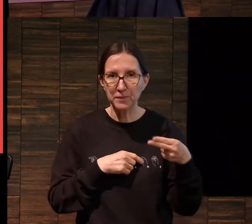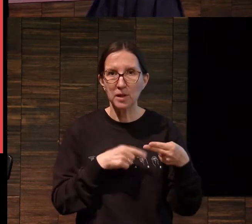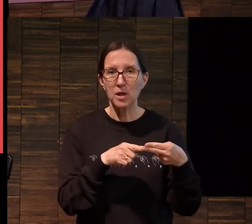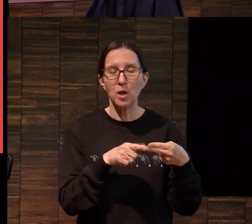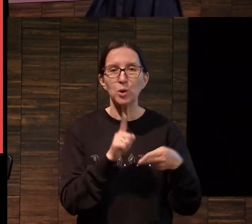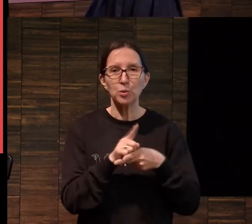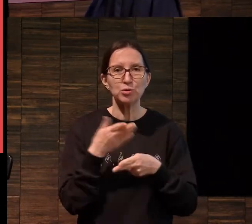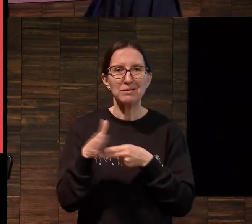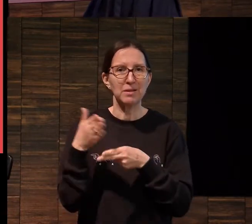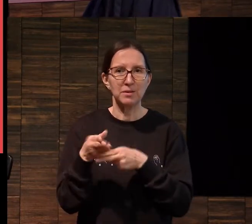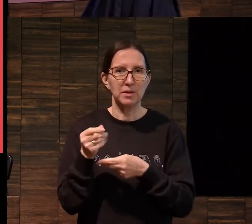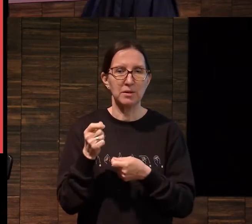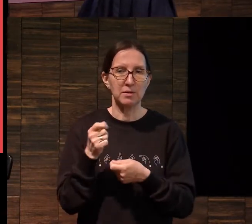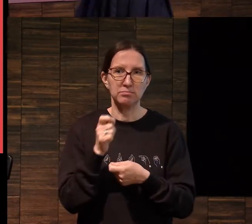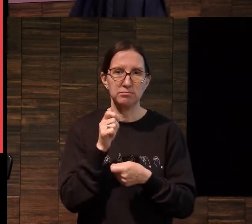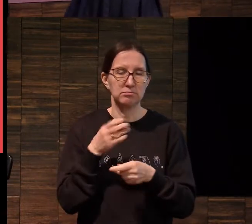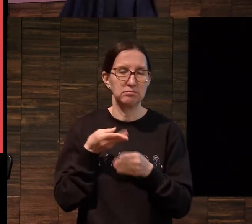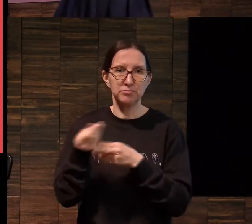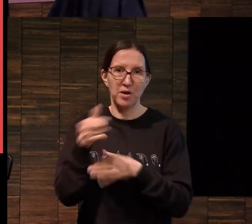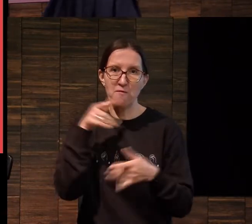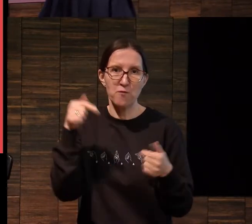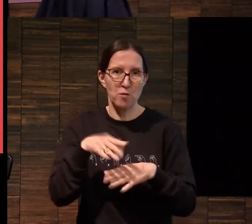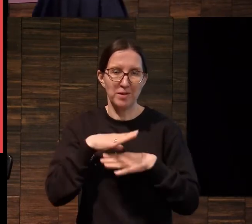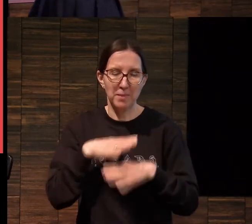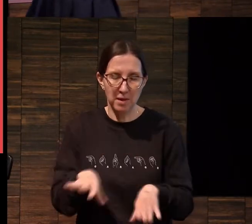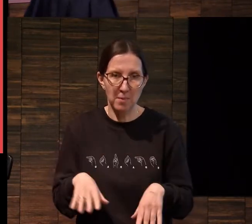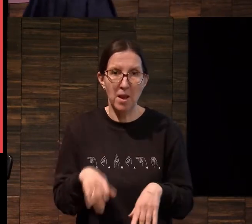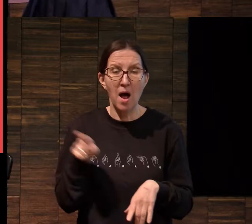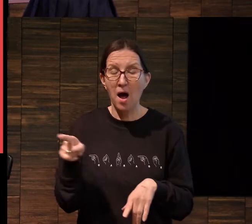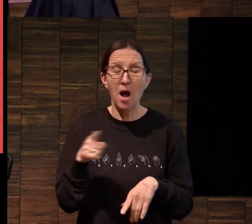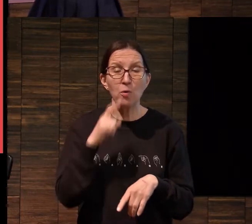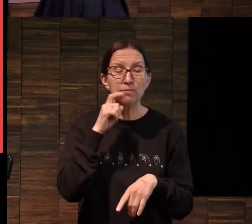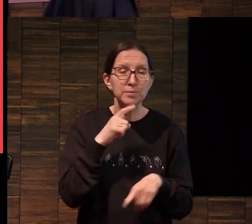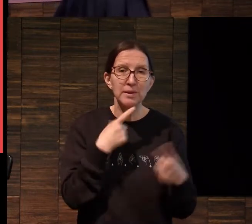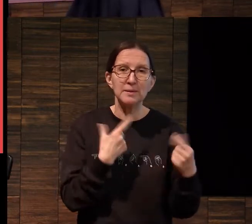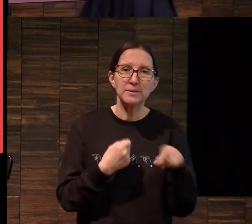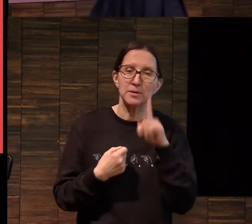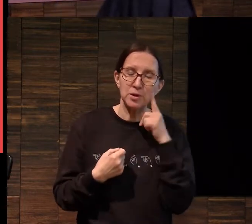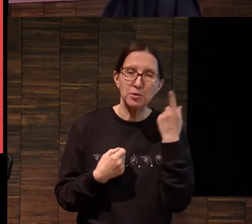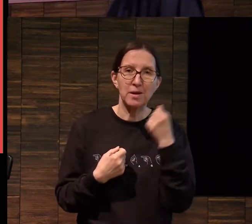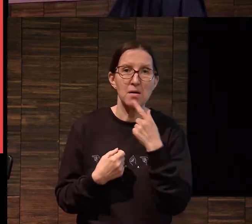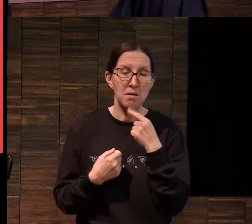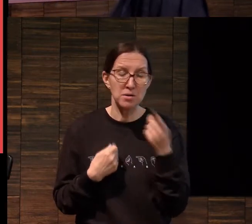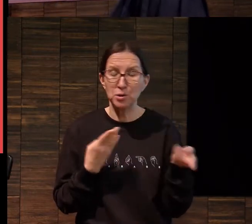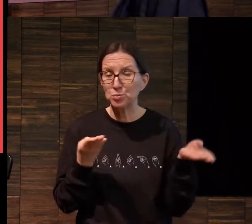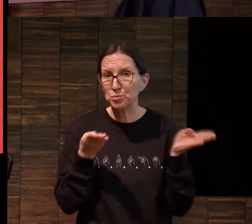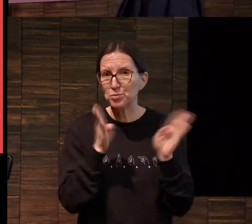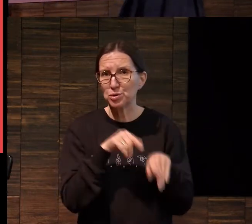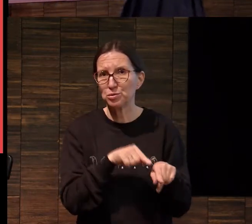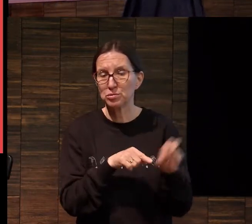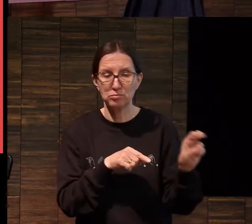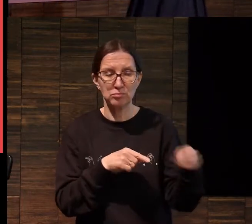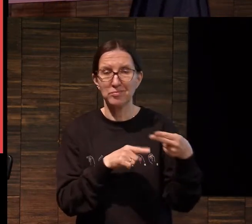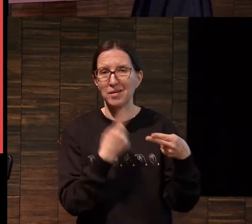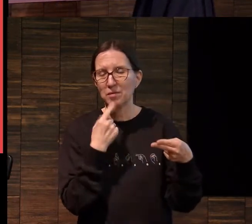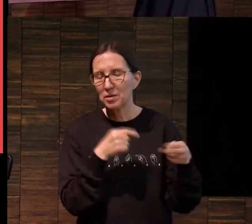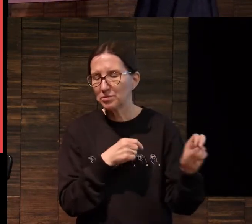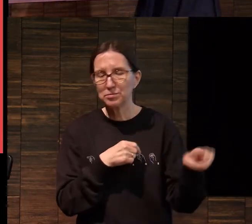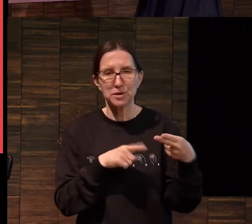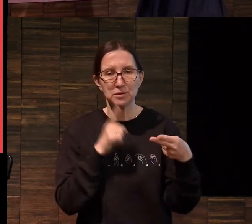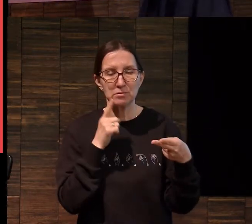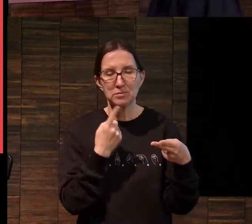he got a notification about his credit being past due. But because he cannot tell green from red, he could